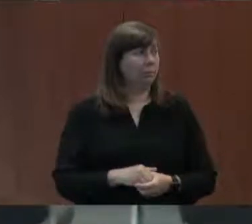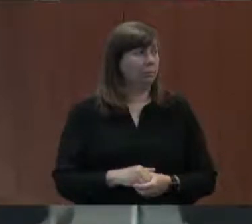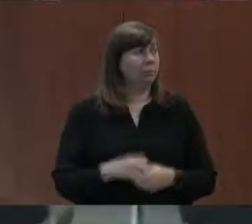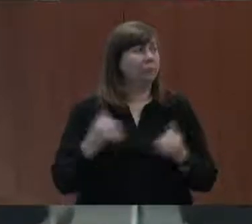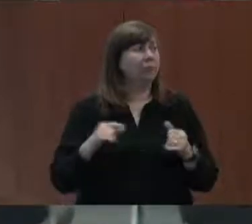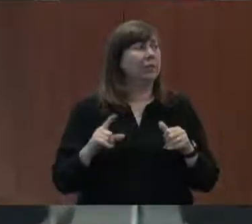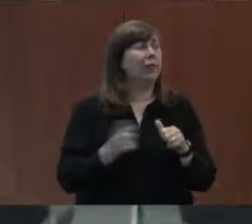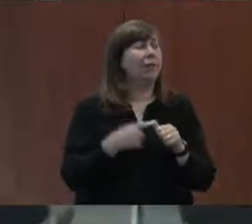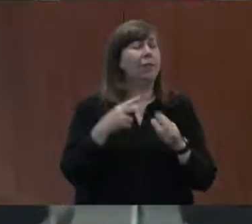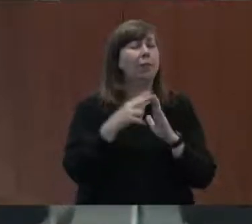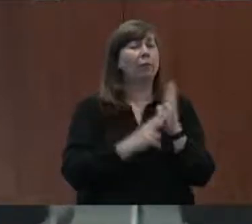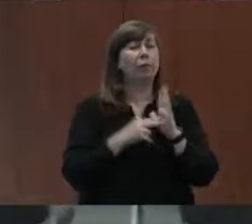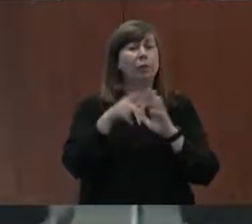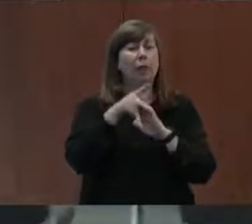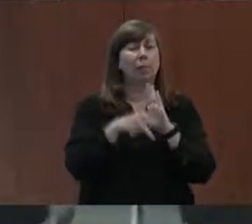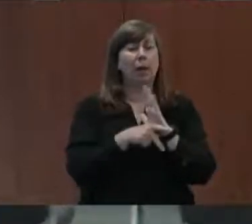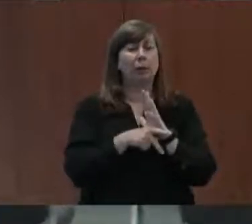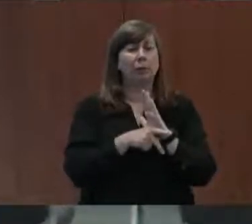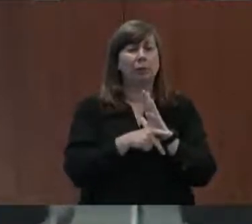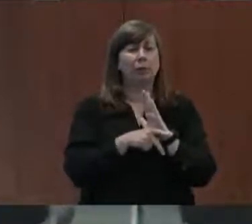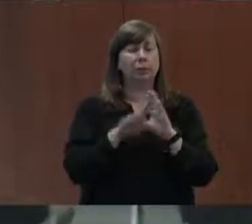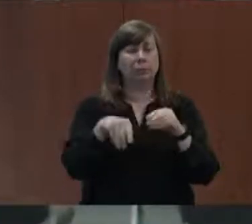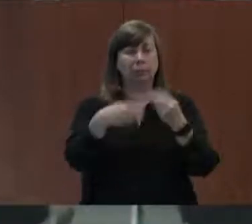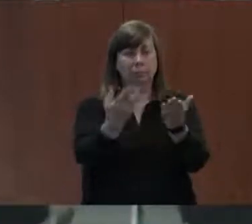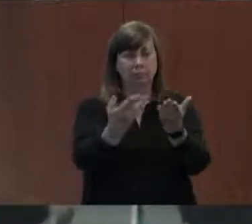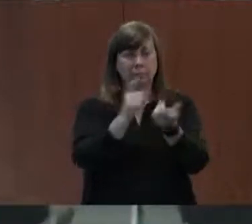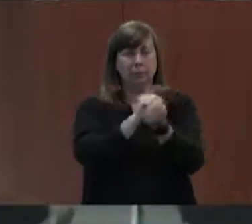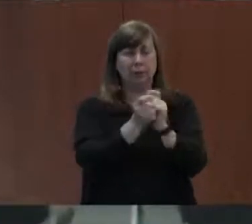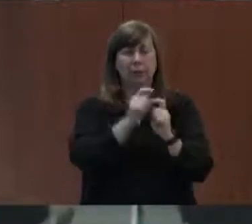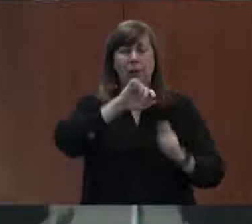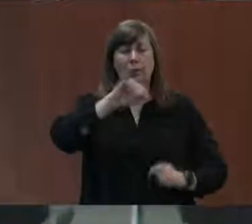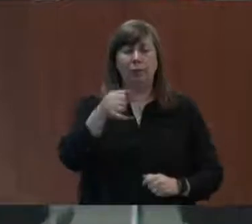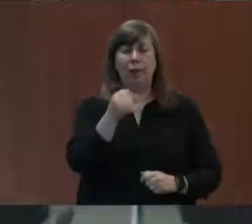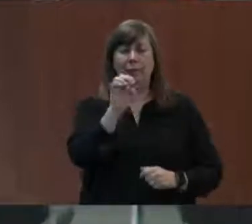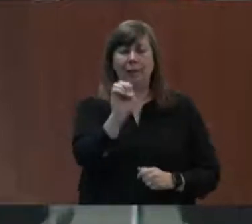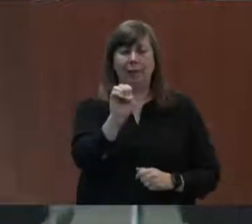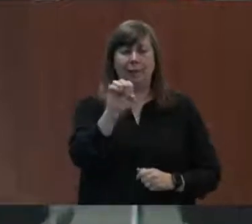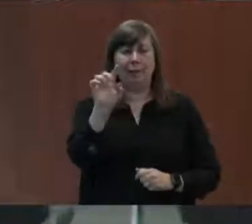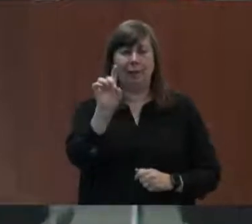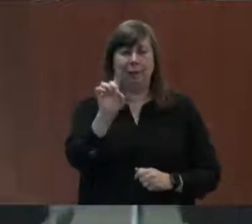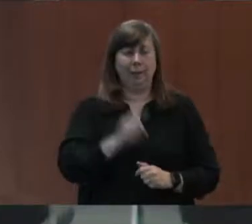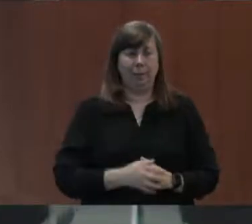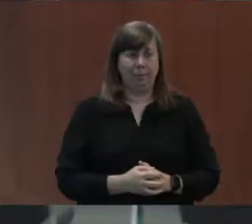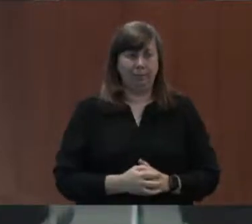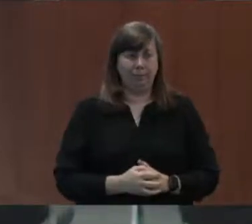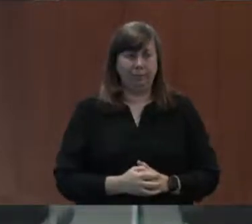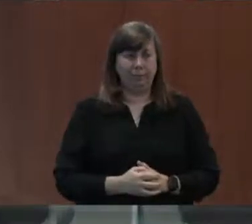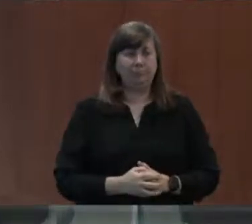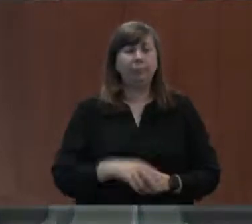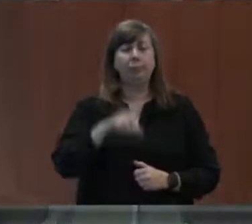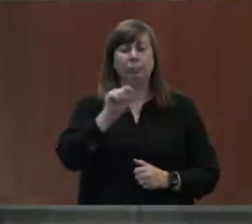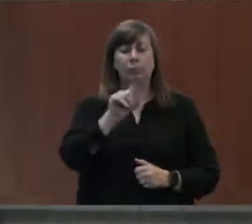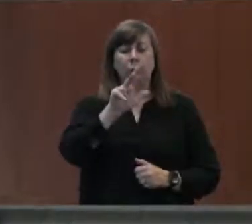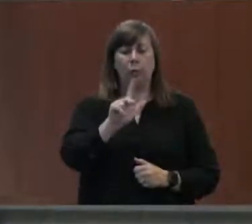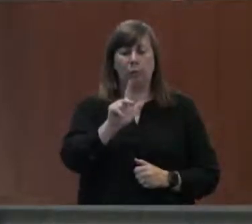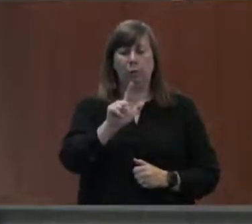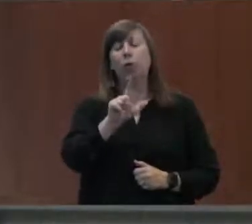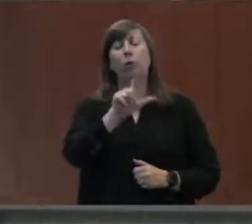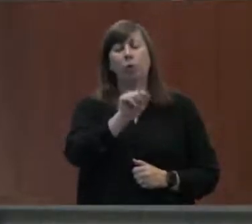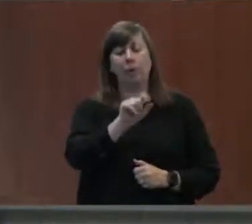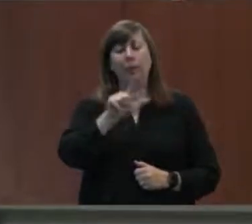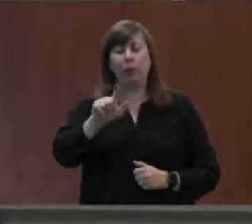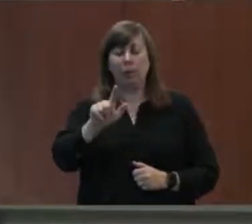Now the first reading of policy, proposed policy JED. In 2021,